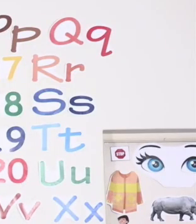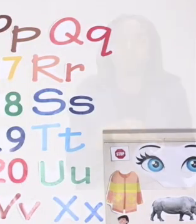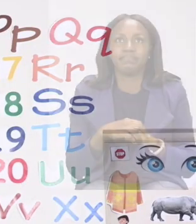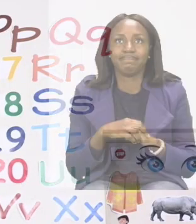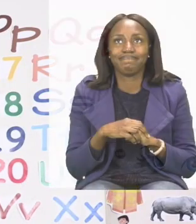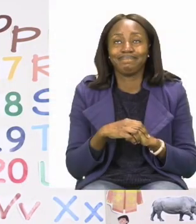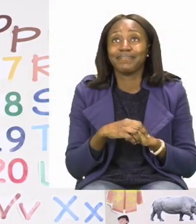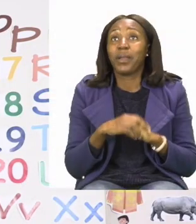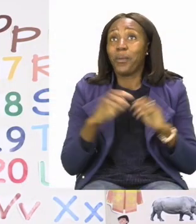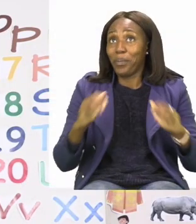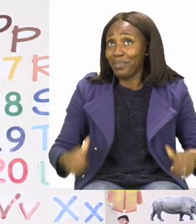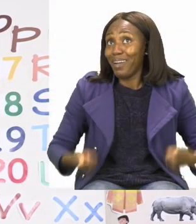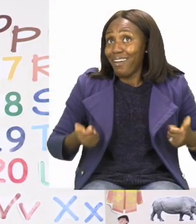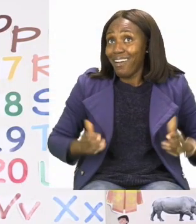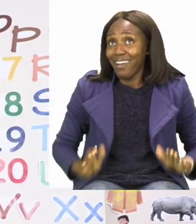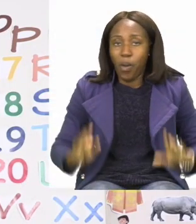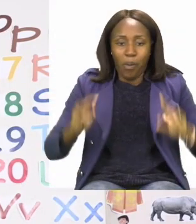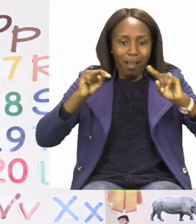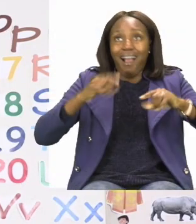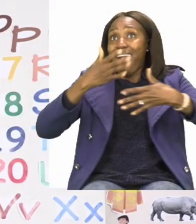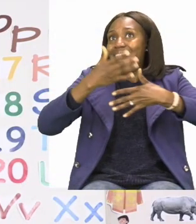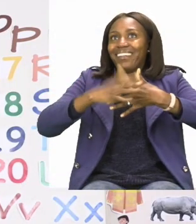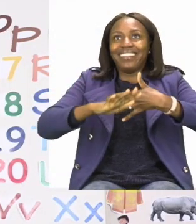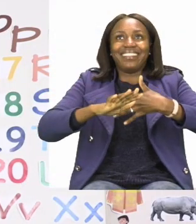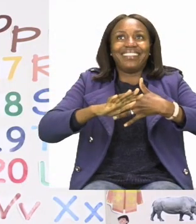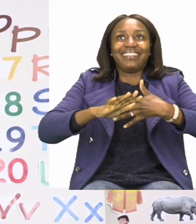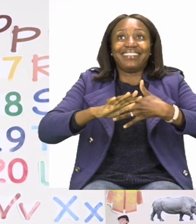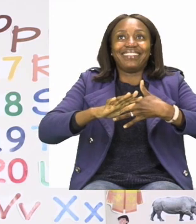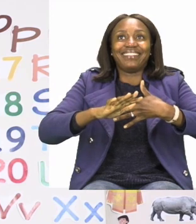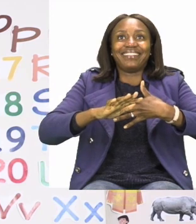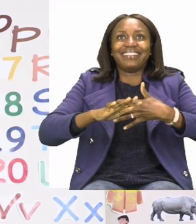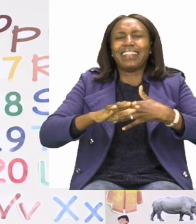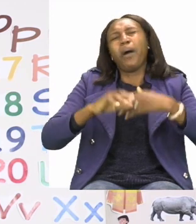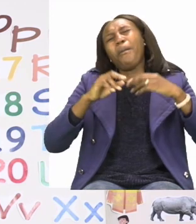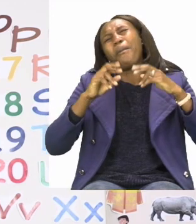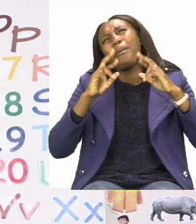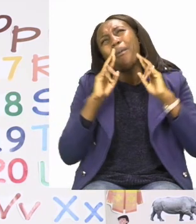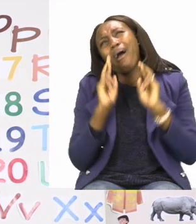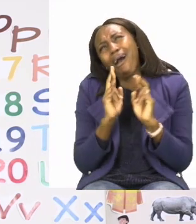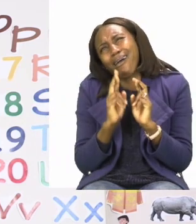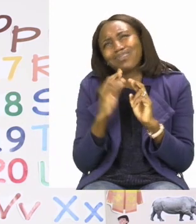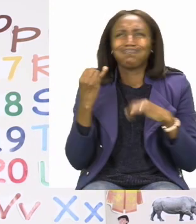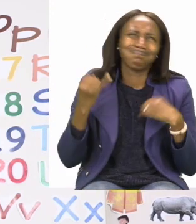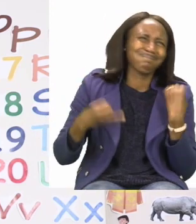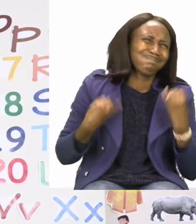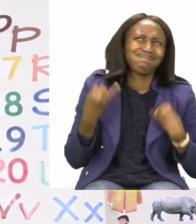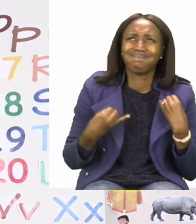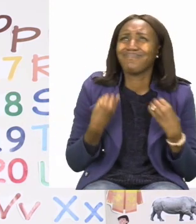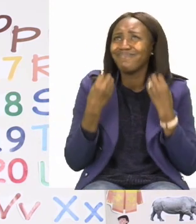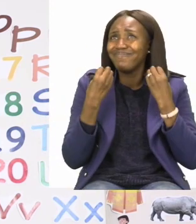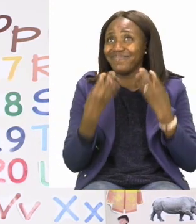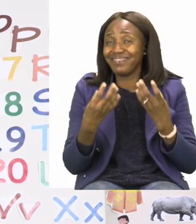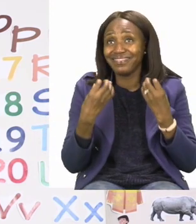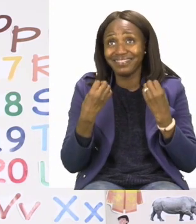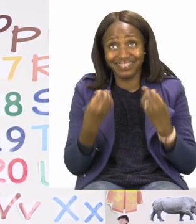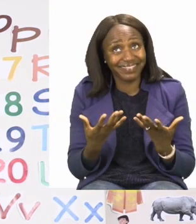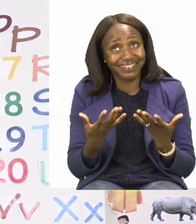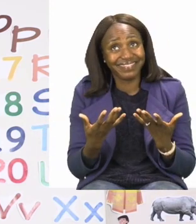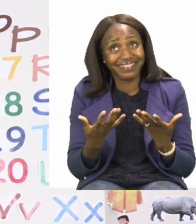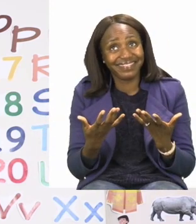Boys and girls, we have now come to the end of our lesson and I hope you had fun. I know I